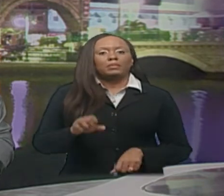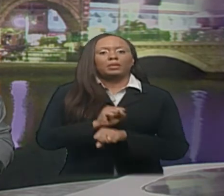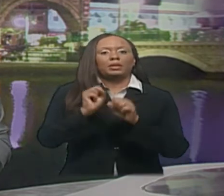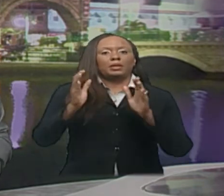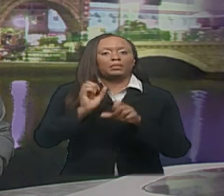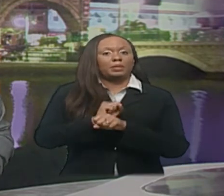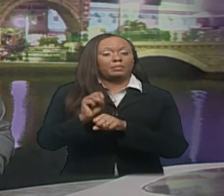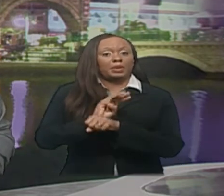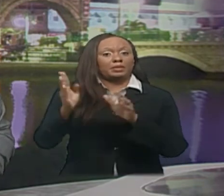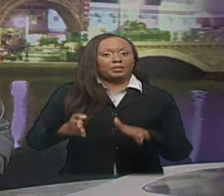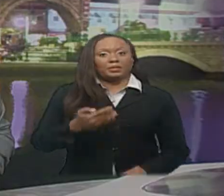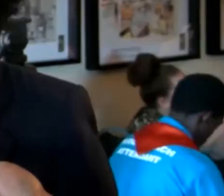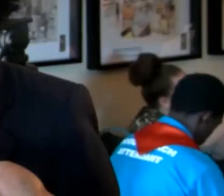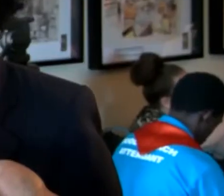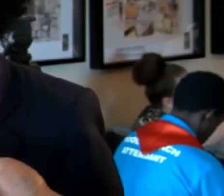Bayer-Sukup.